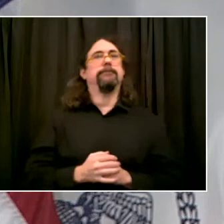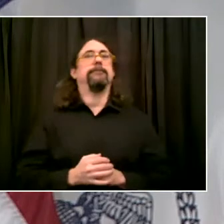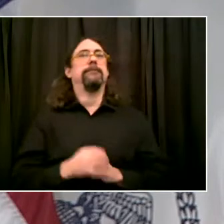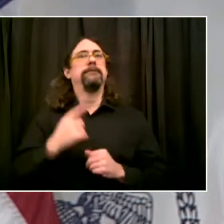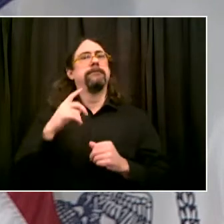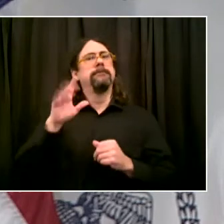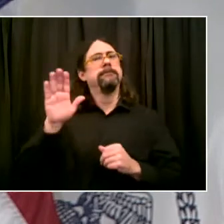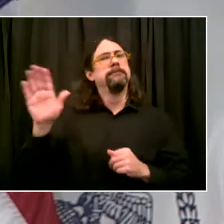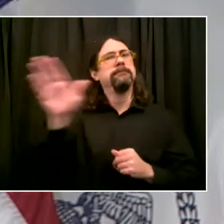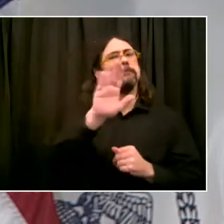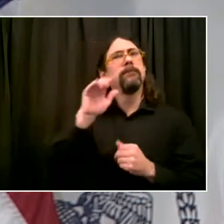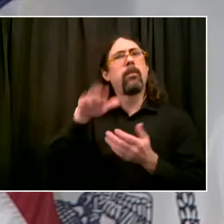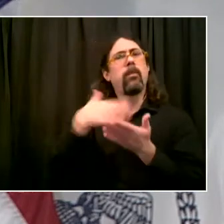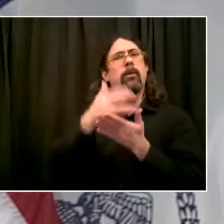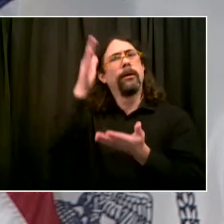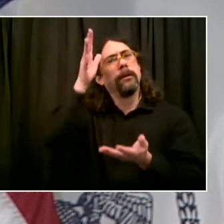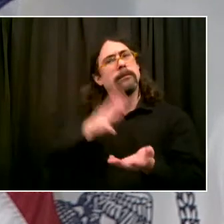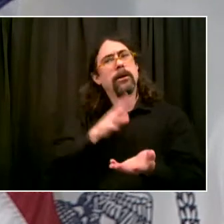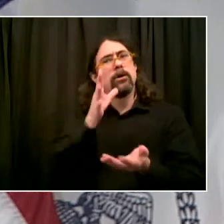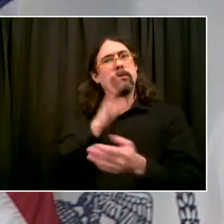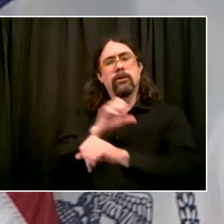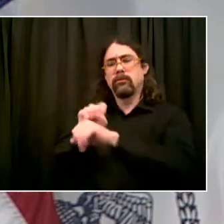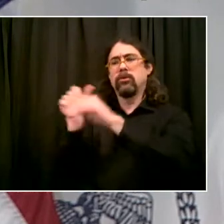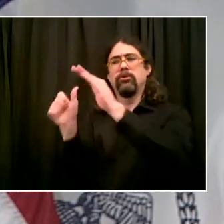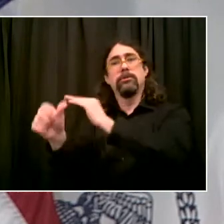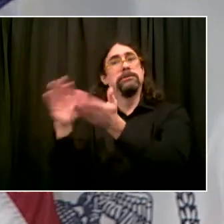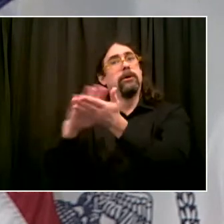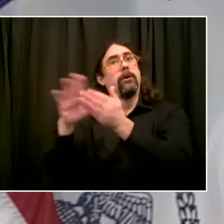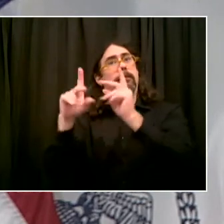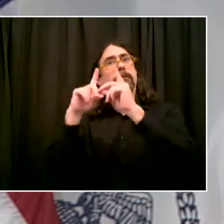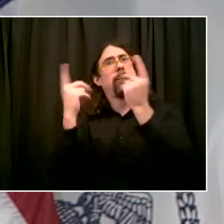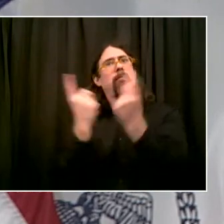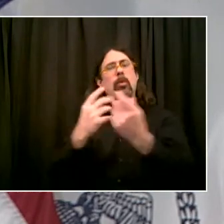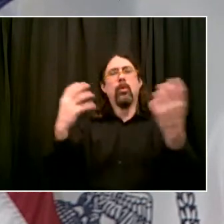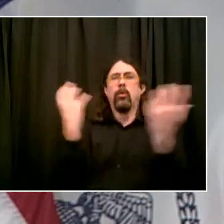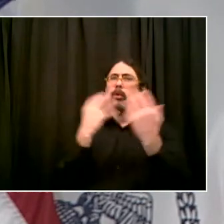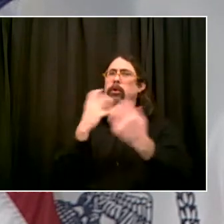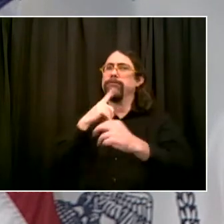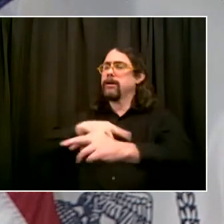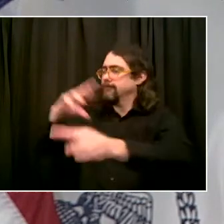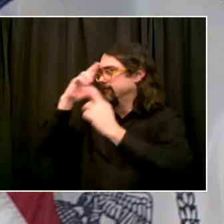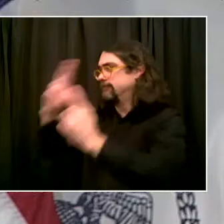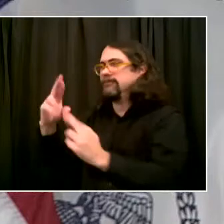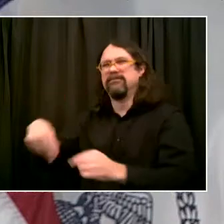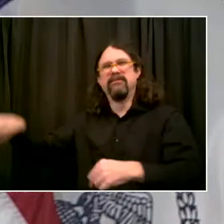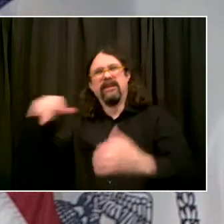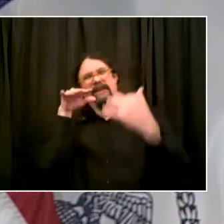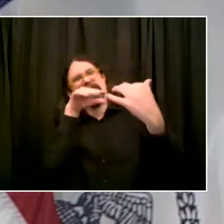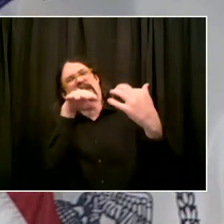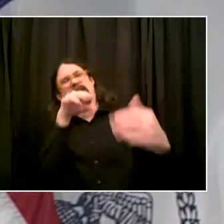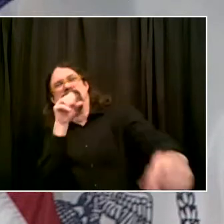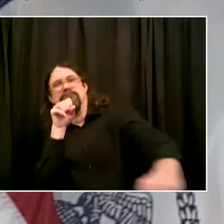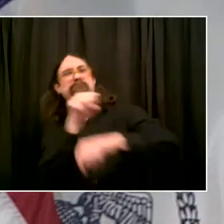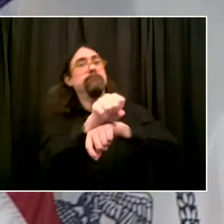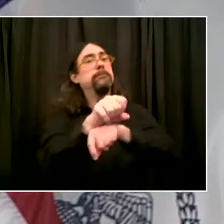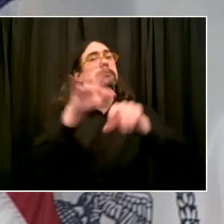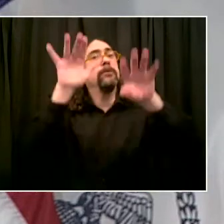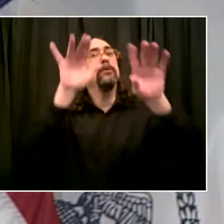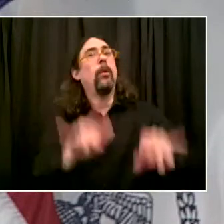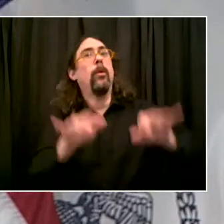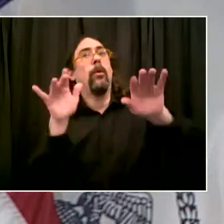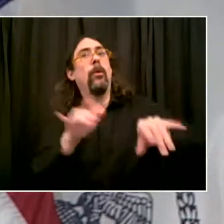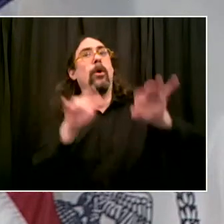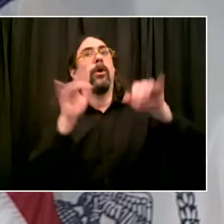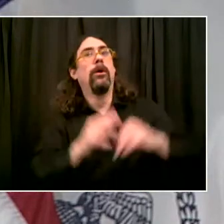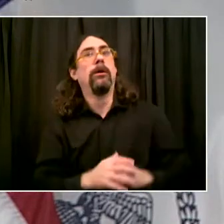storm. So everyone, help them. Help the folks who are helping us get off the roads tomorrow. Let's give them the freedom